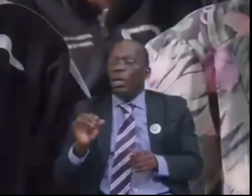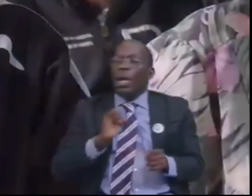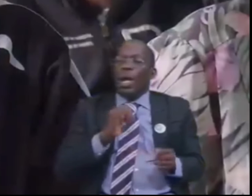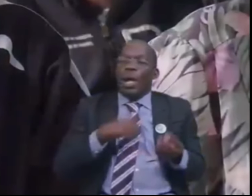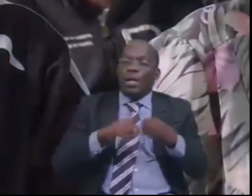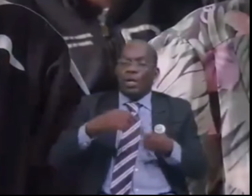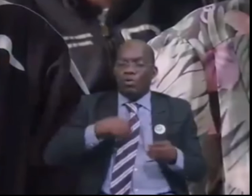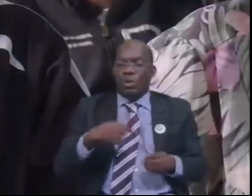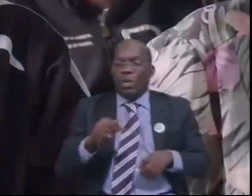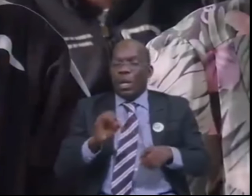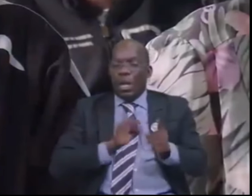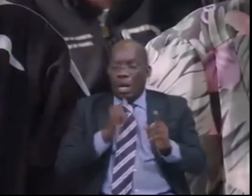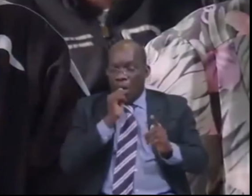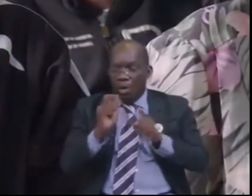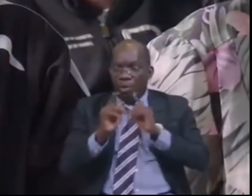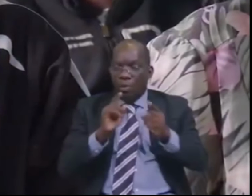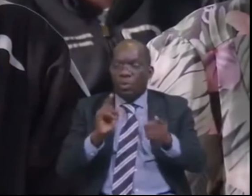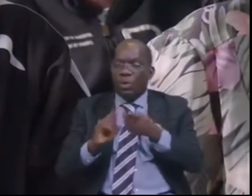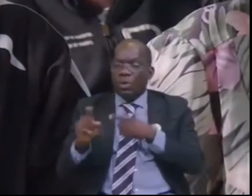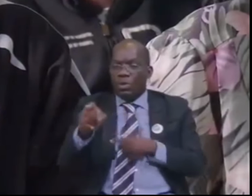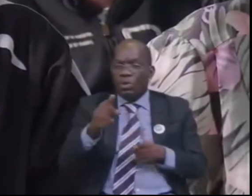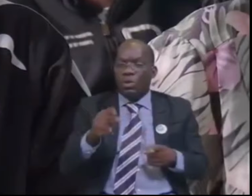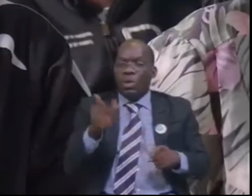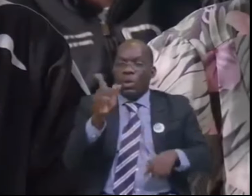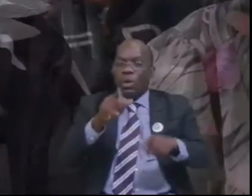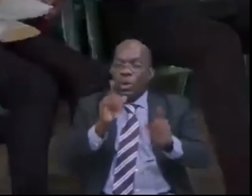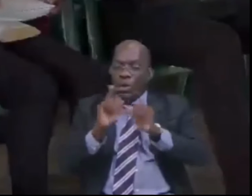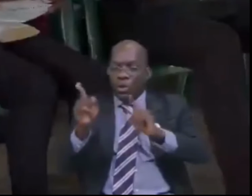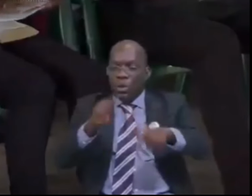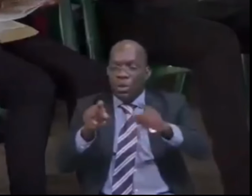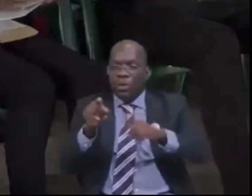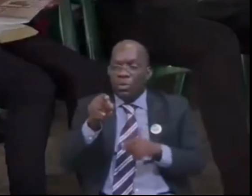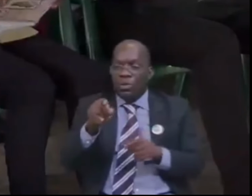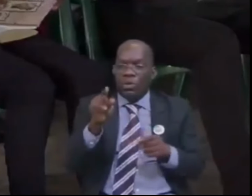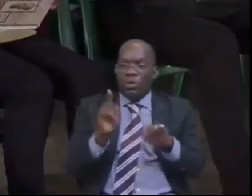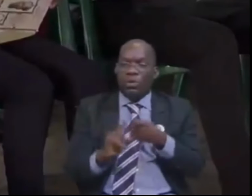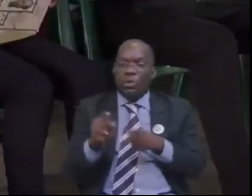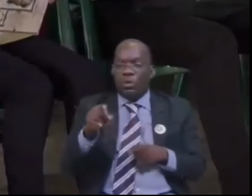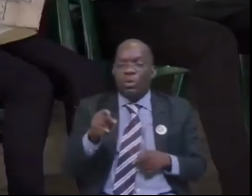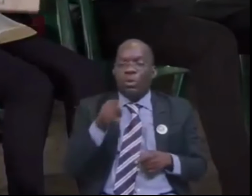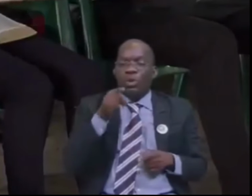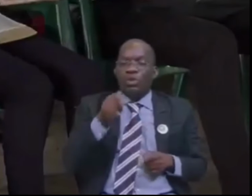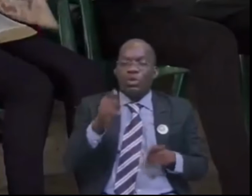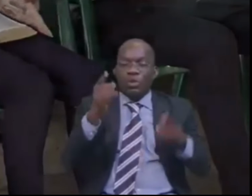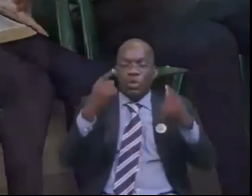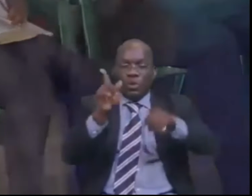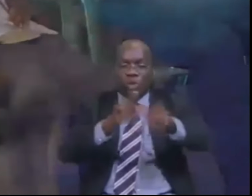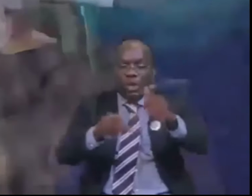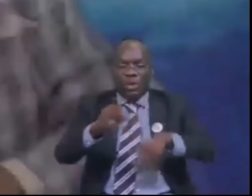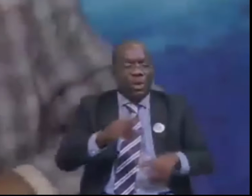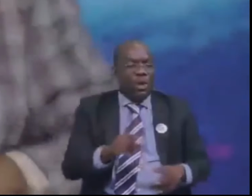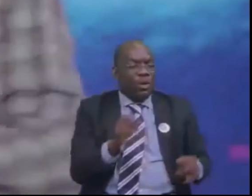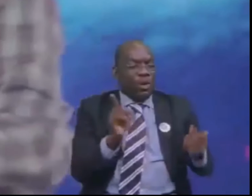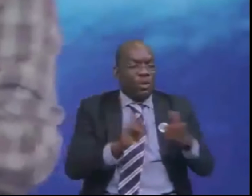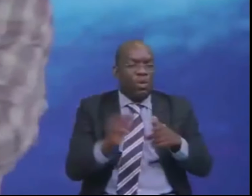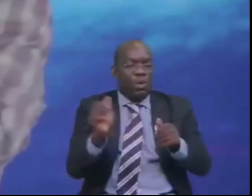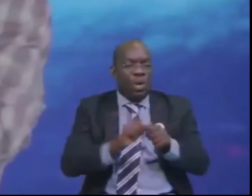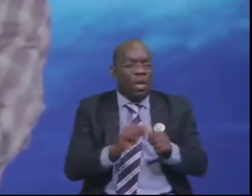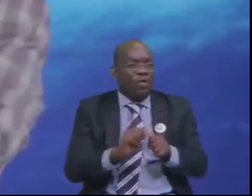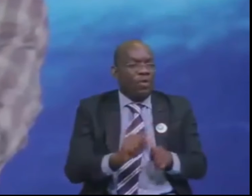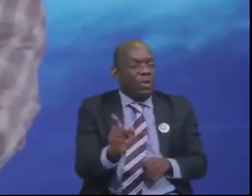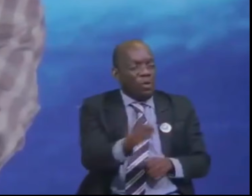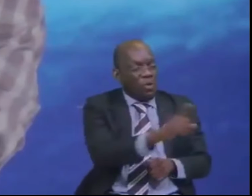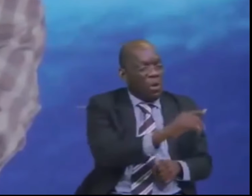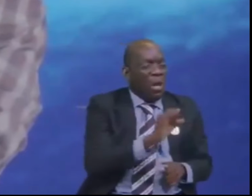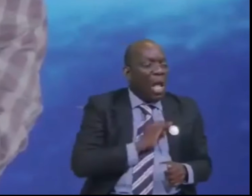you. I said I'm talking for you. You announce to everyone, I am no more